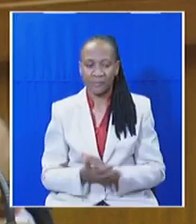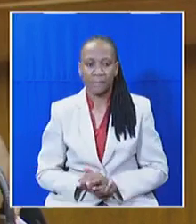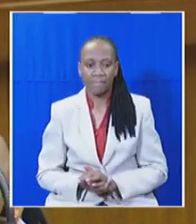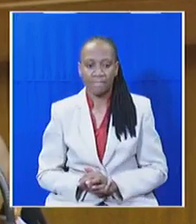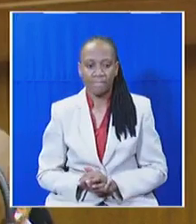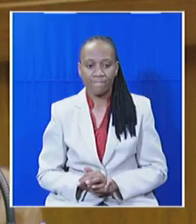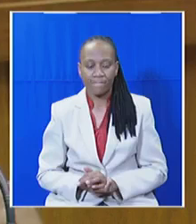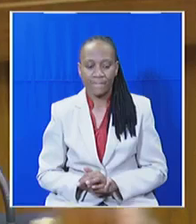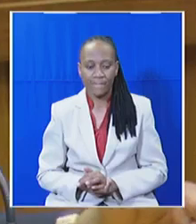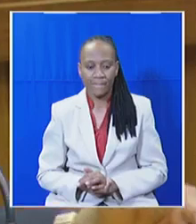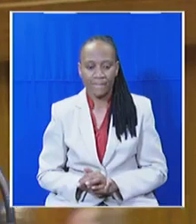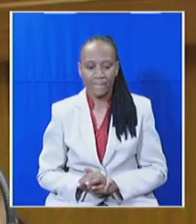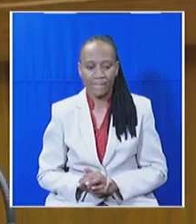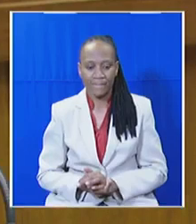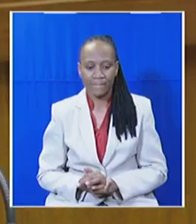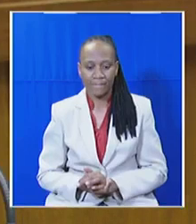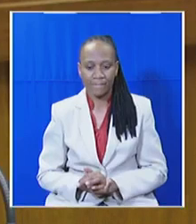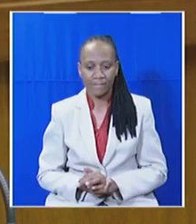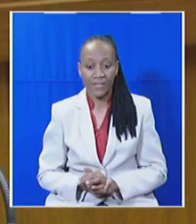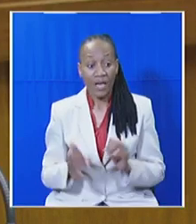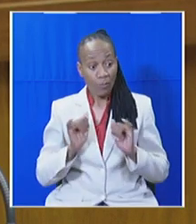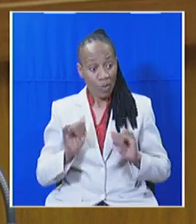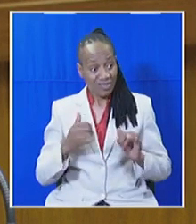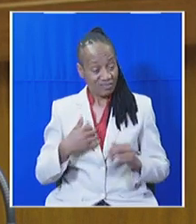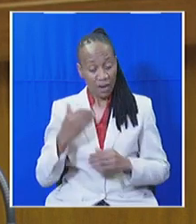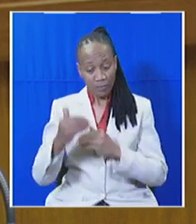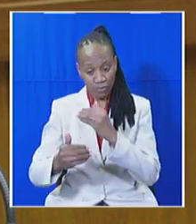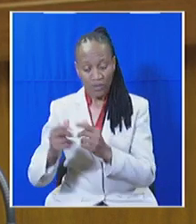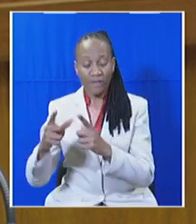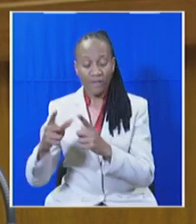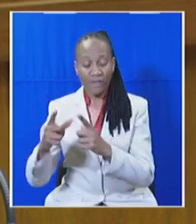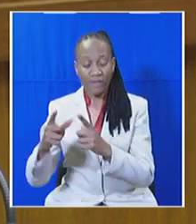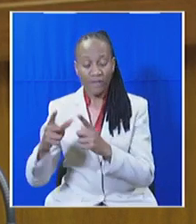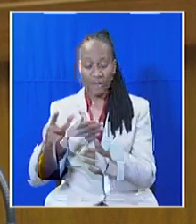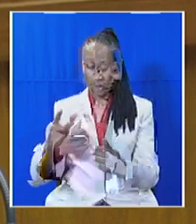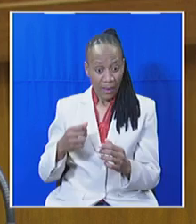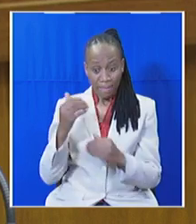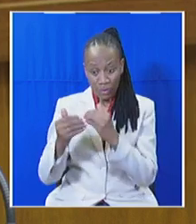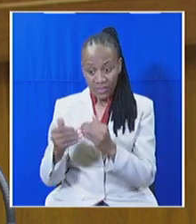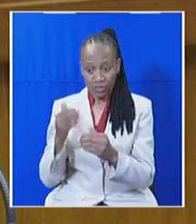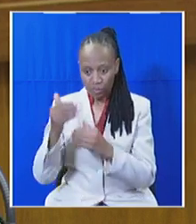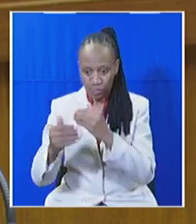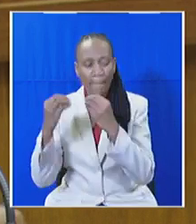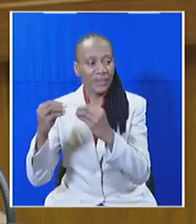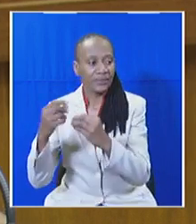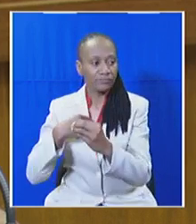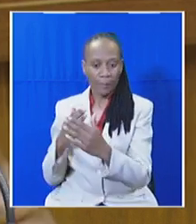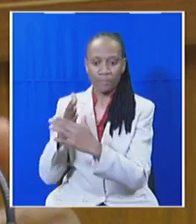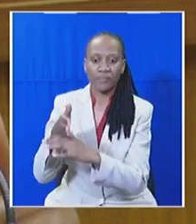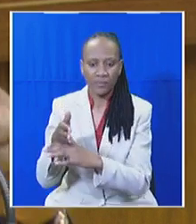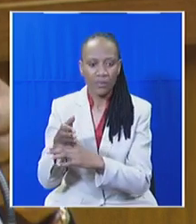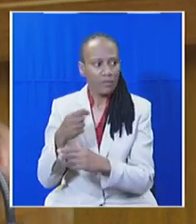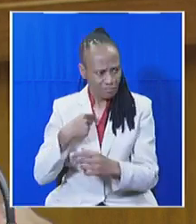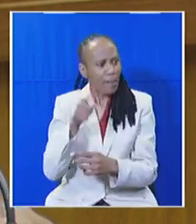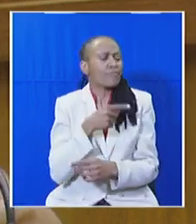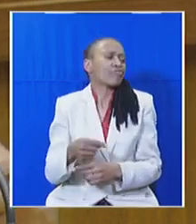said anything before these processes are over, I will actually be interfering. These processes